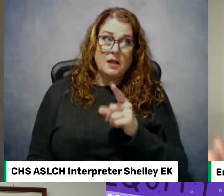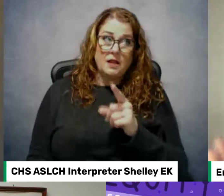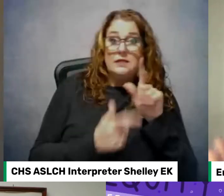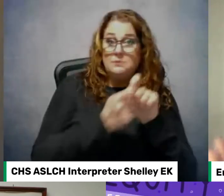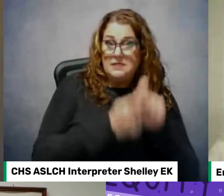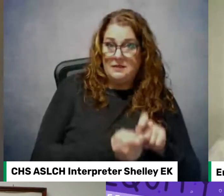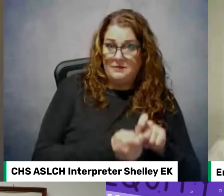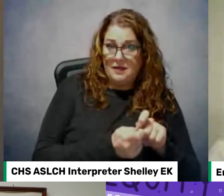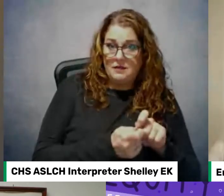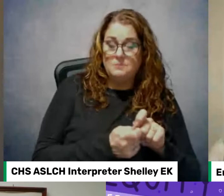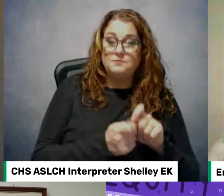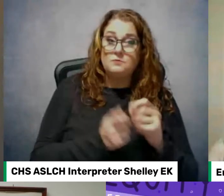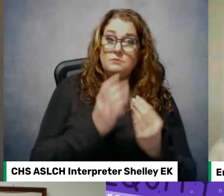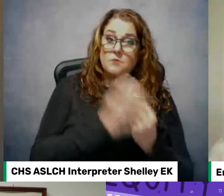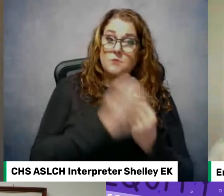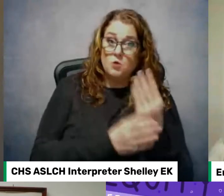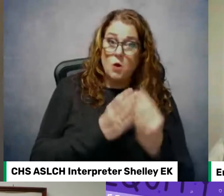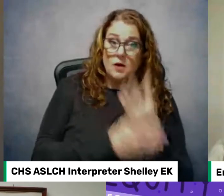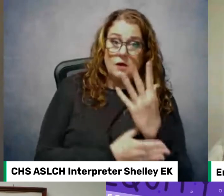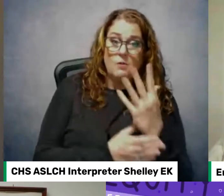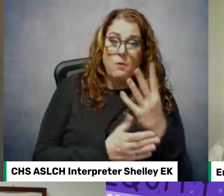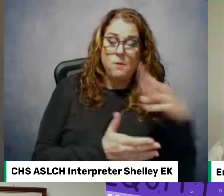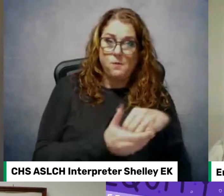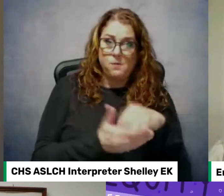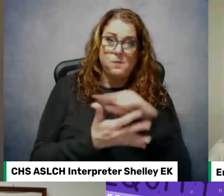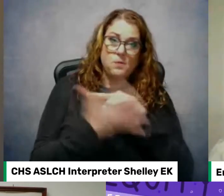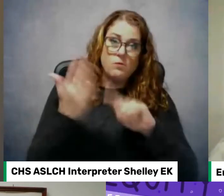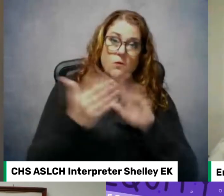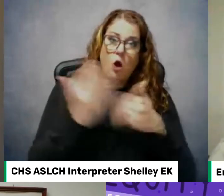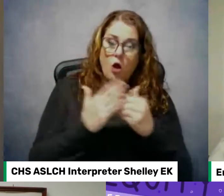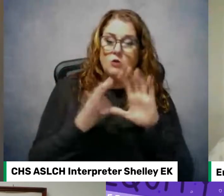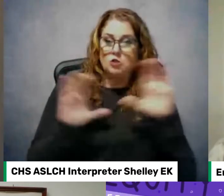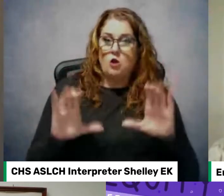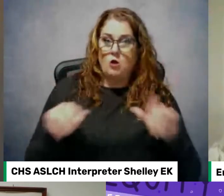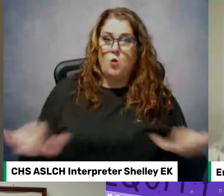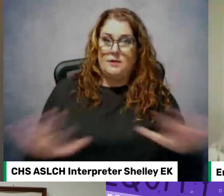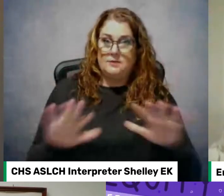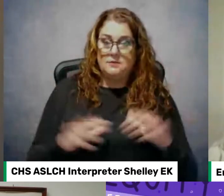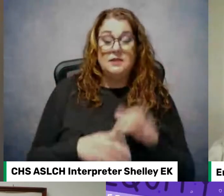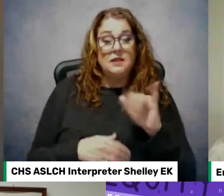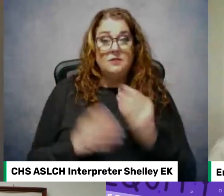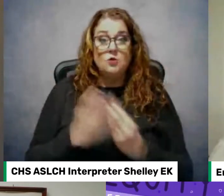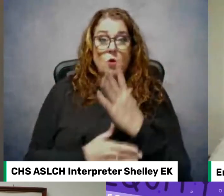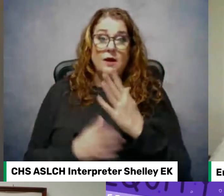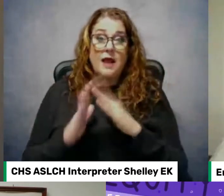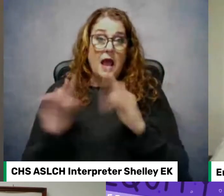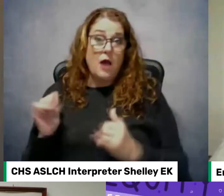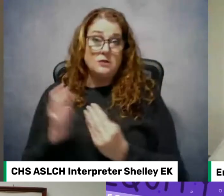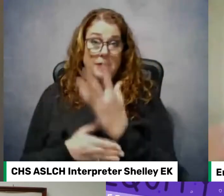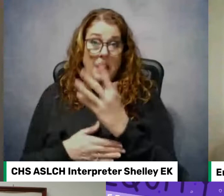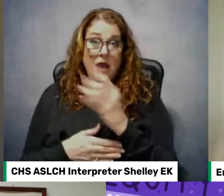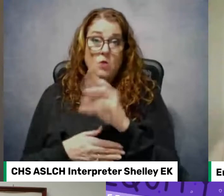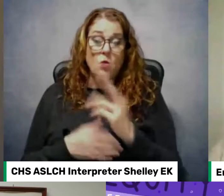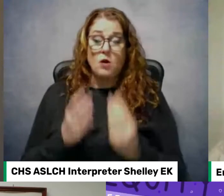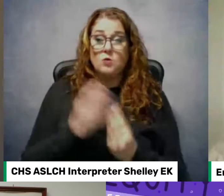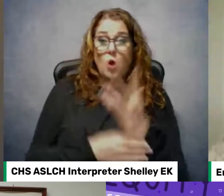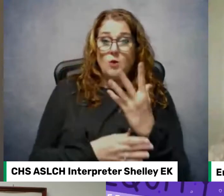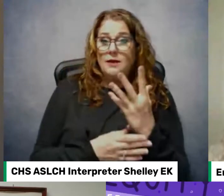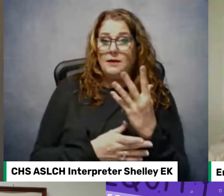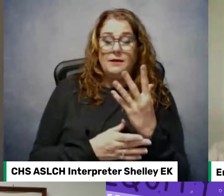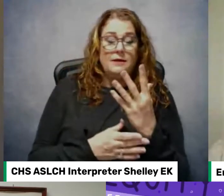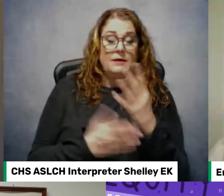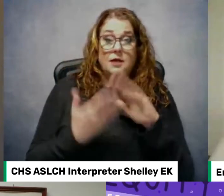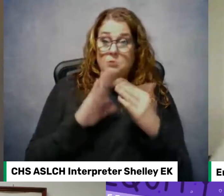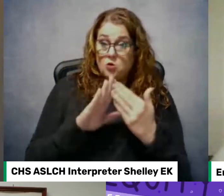specific, but growing involves all Chicagoans. So whether you're growing a house plant or you're growing in a